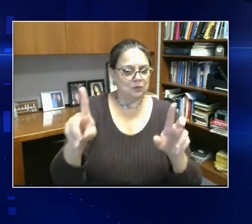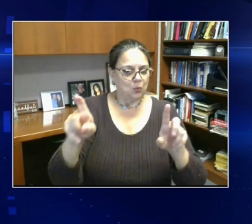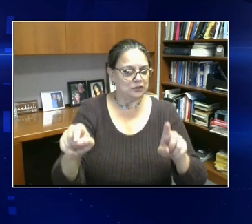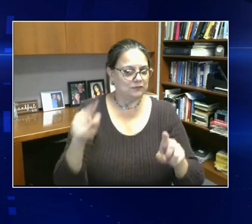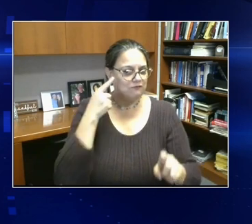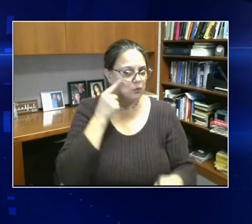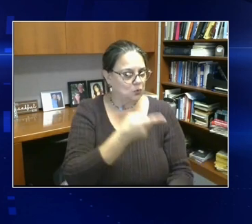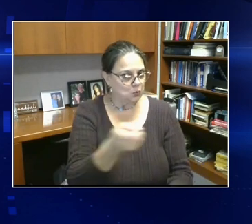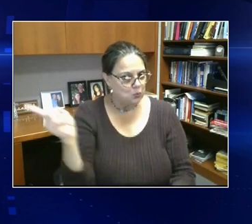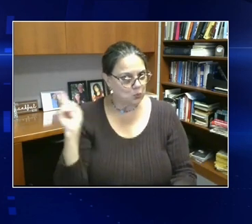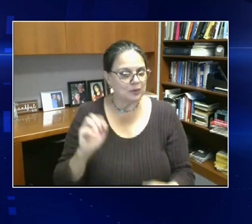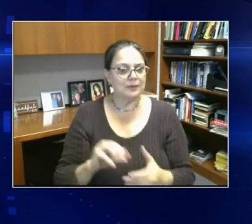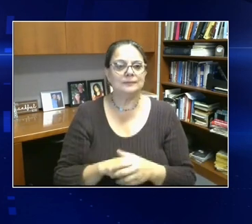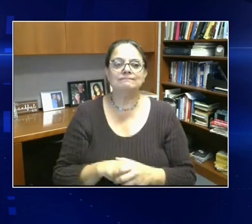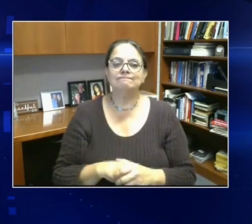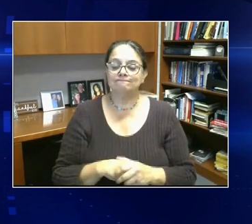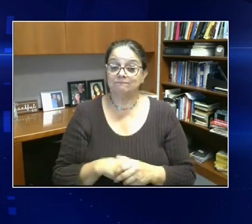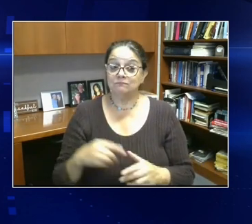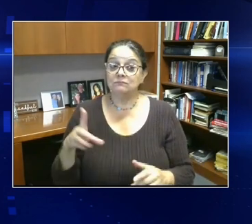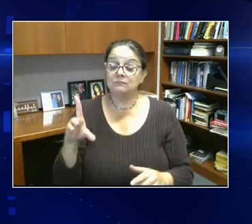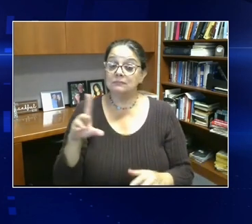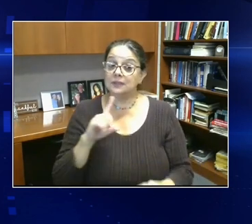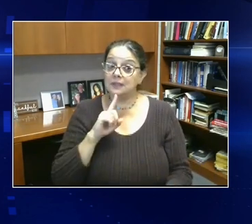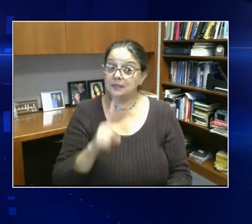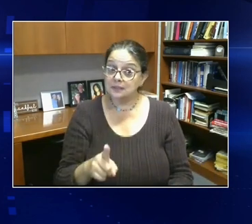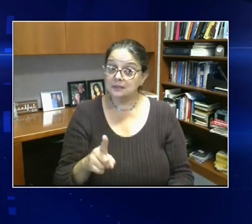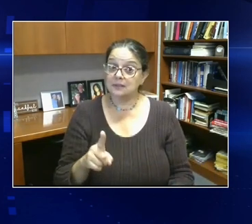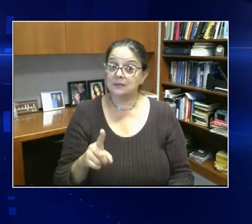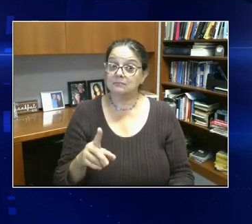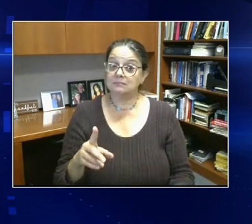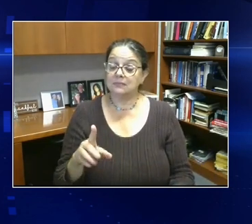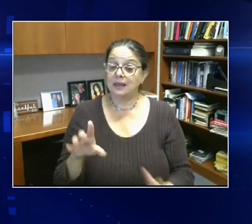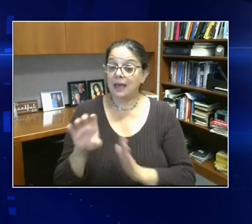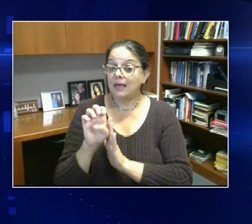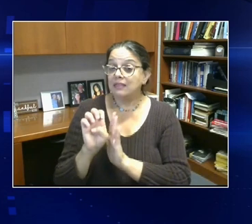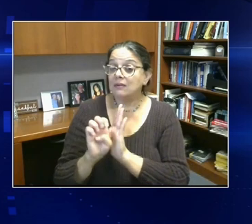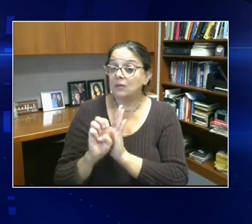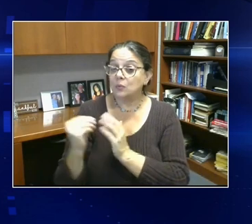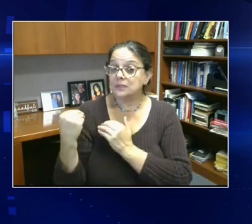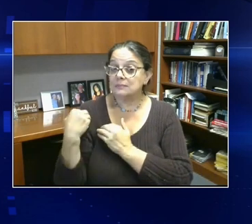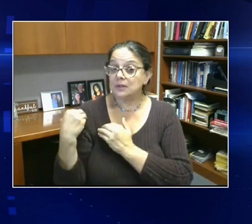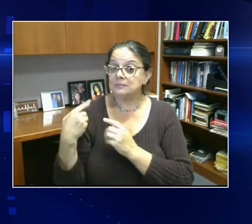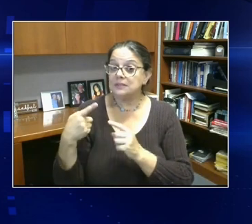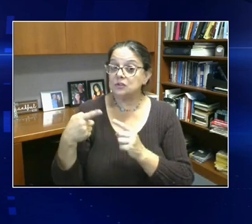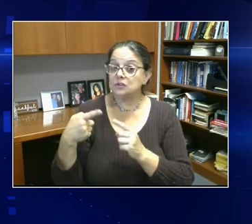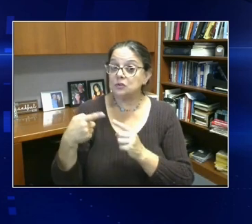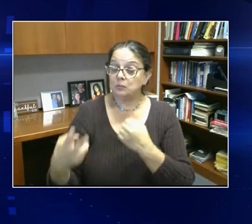Now, the second question I would pose to you, and again, as a philosopher, I raise these questions for your consideration.